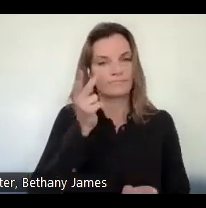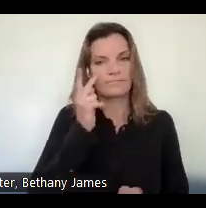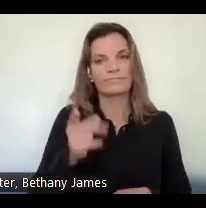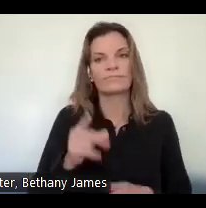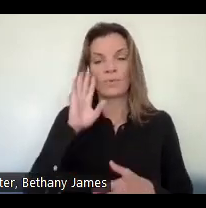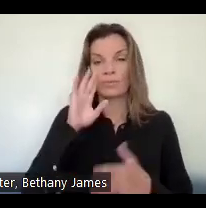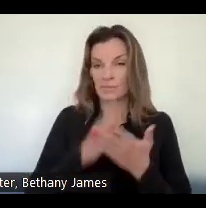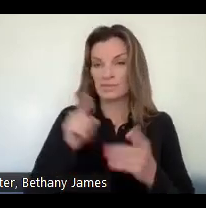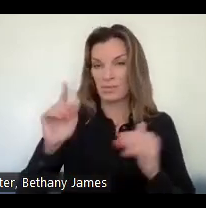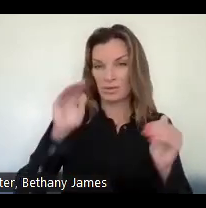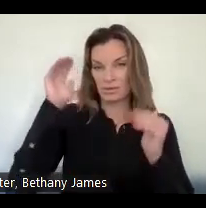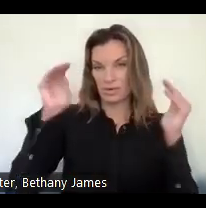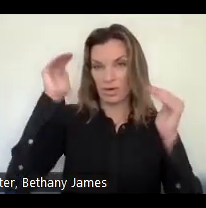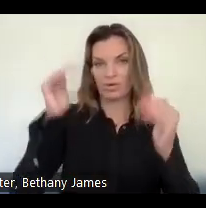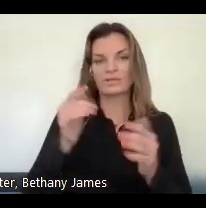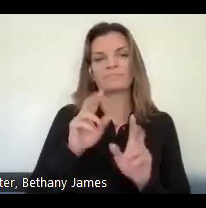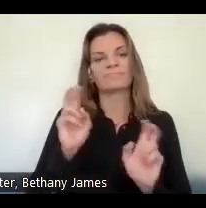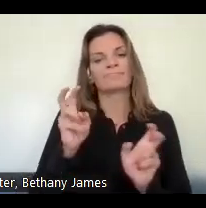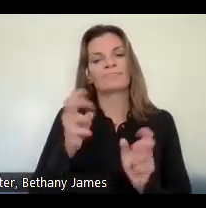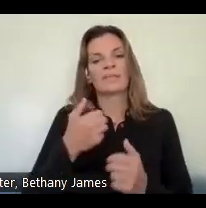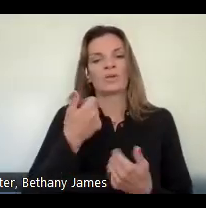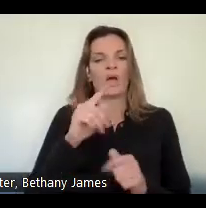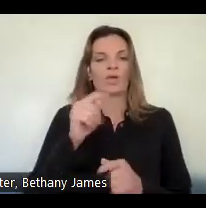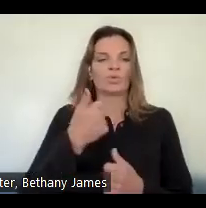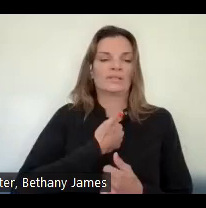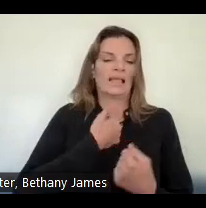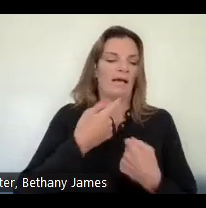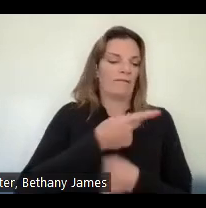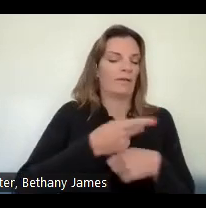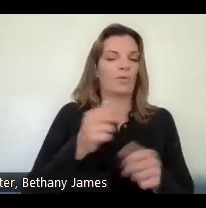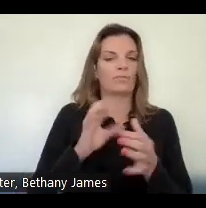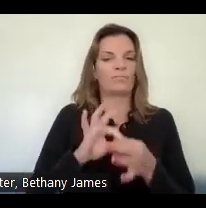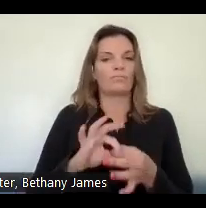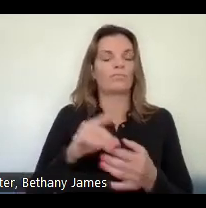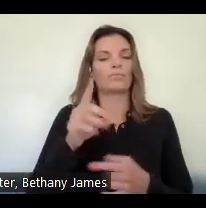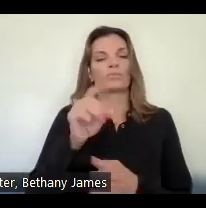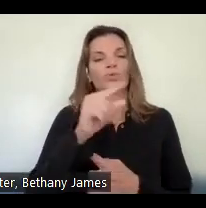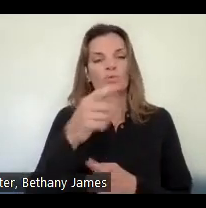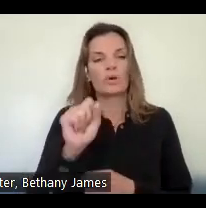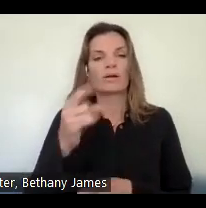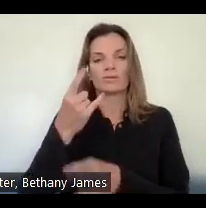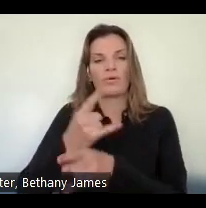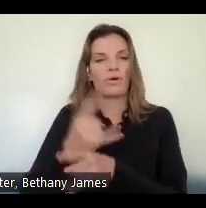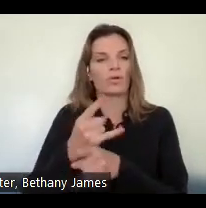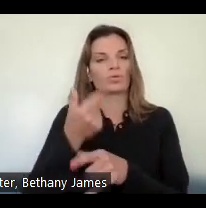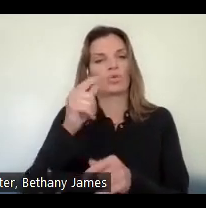who often are self-medicating with alcohol and drugs.